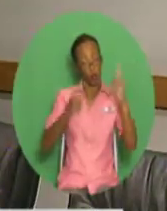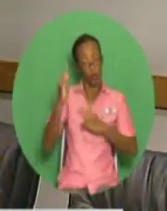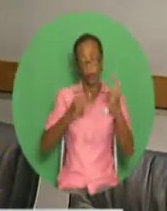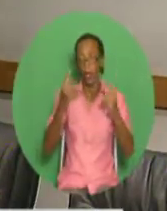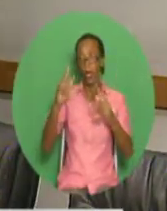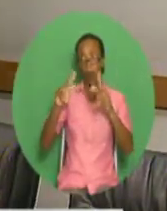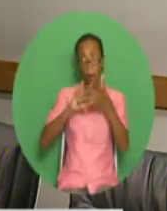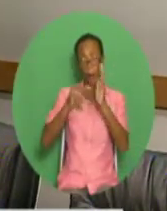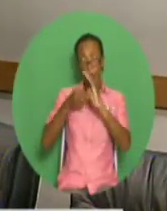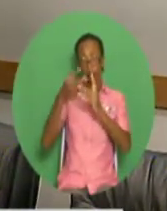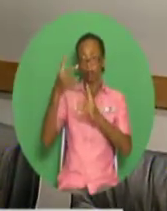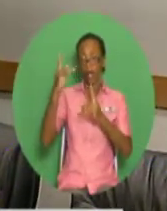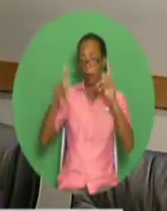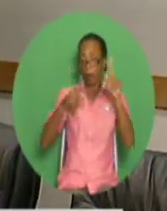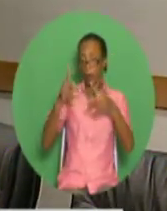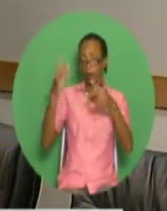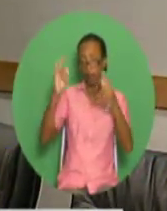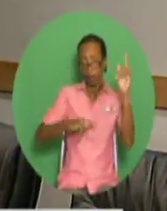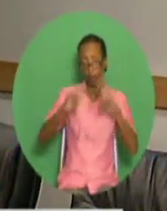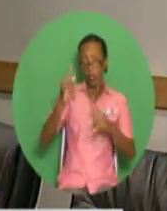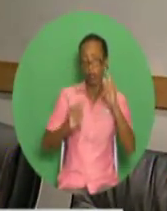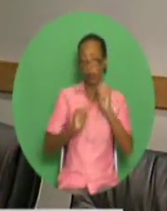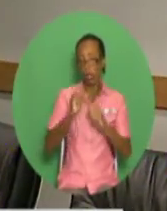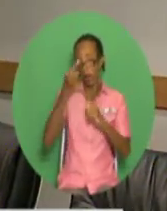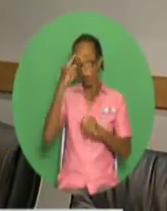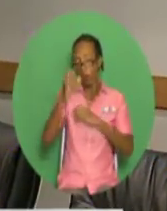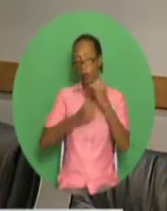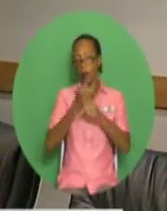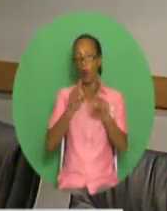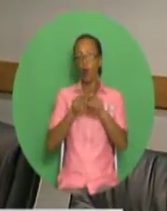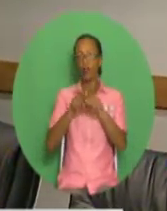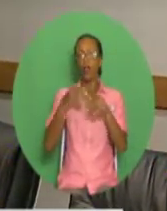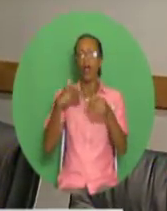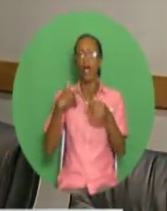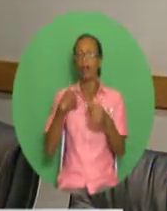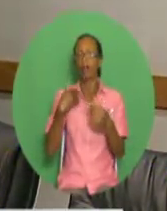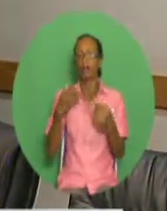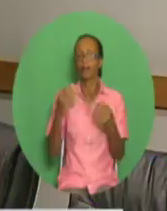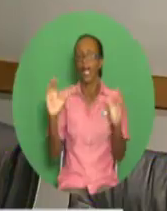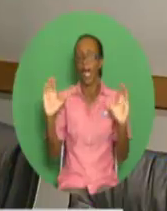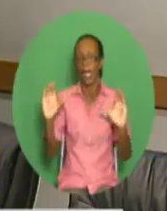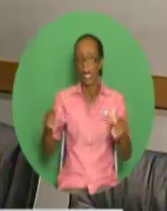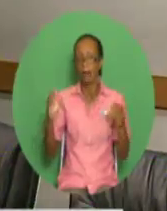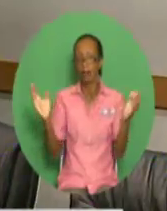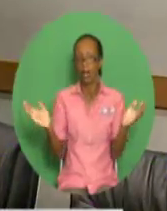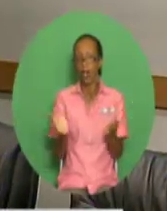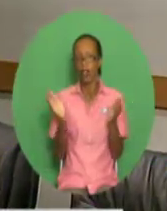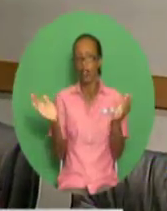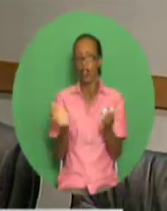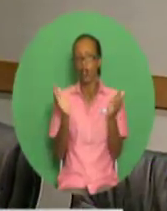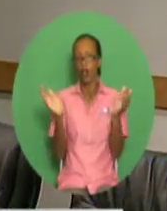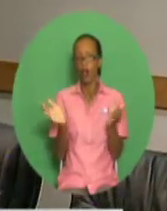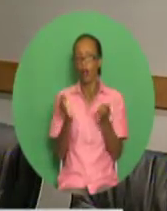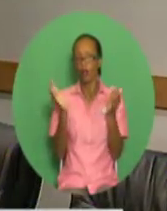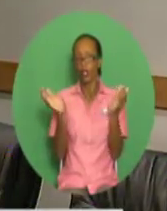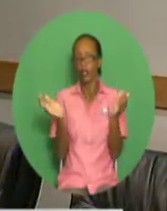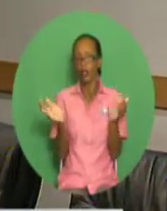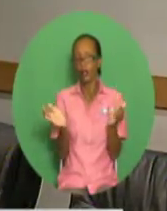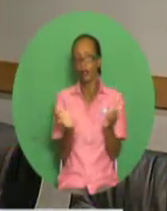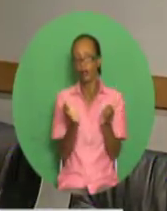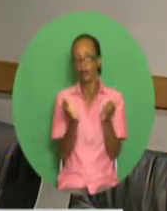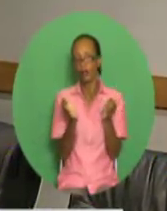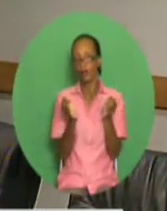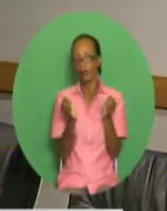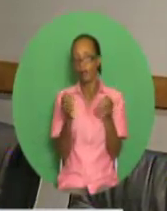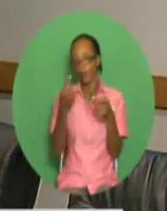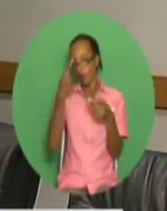events of a sporting nature. There's also a big market out there, Madam Speaker, in our efforts to assist with the diversification of the